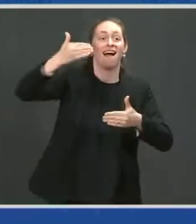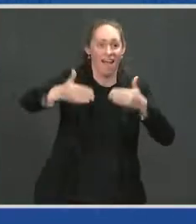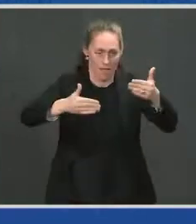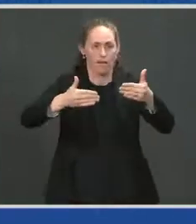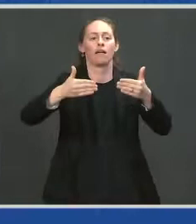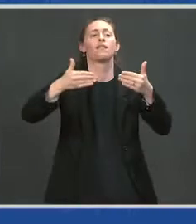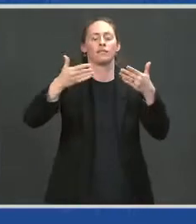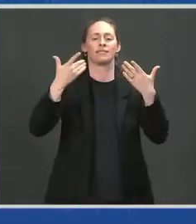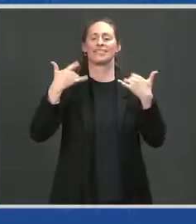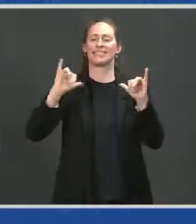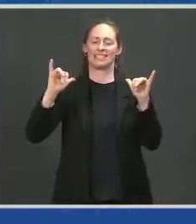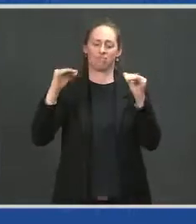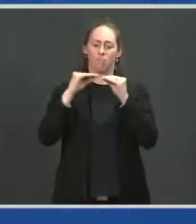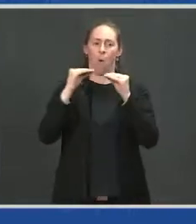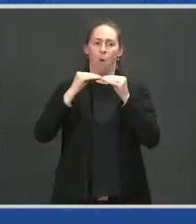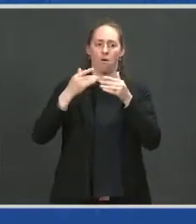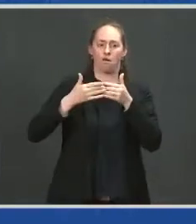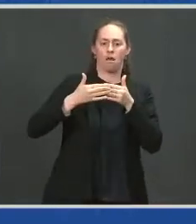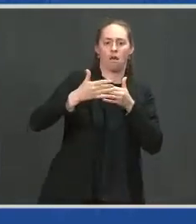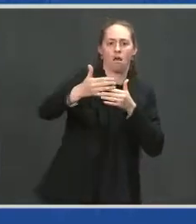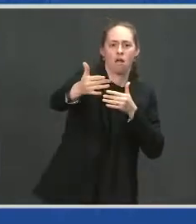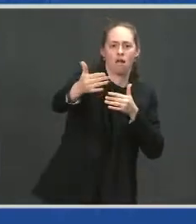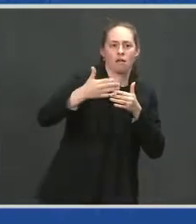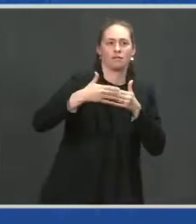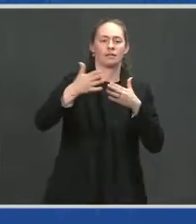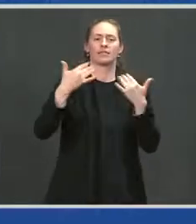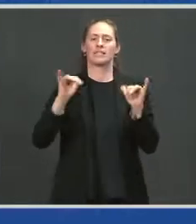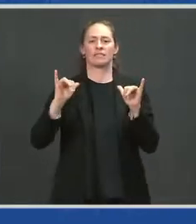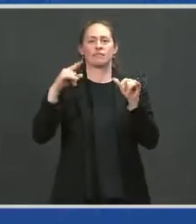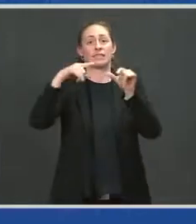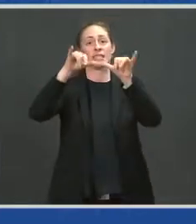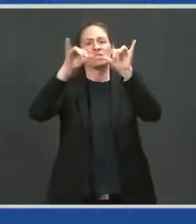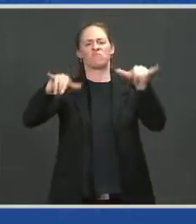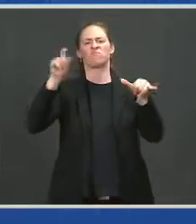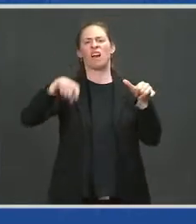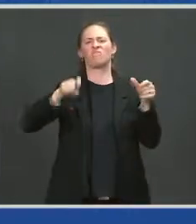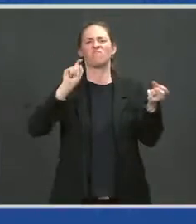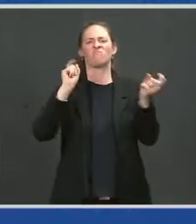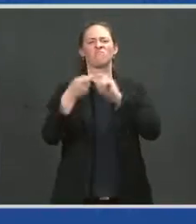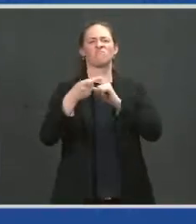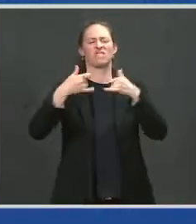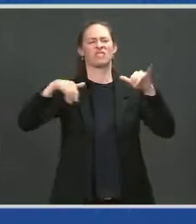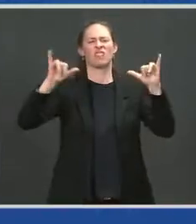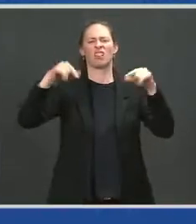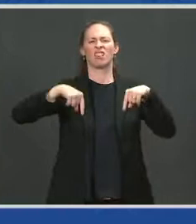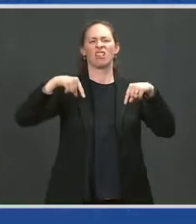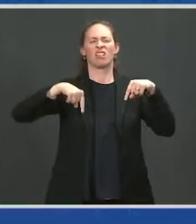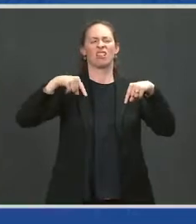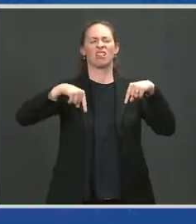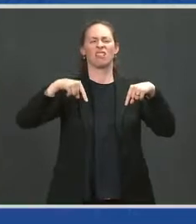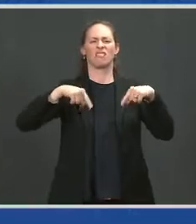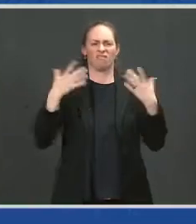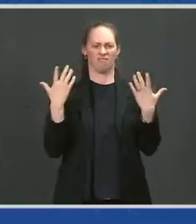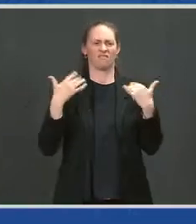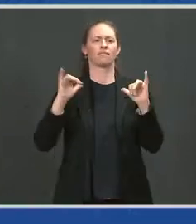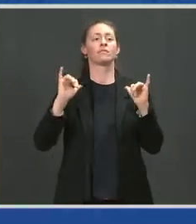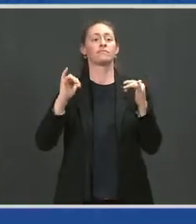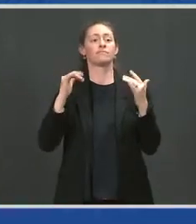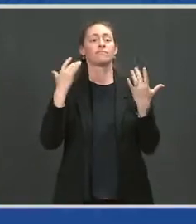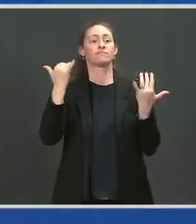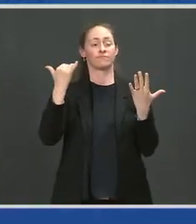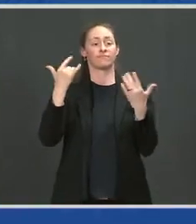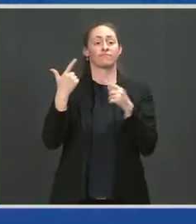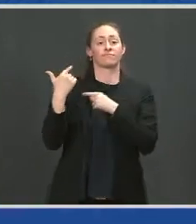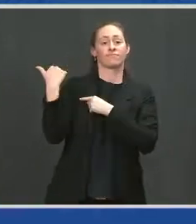still must reform the system. Last summer, together with Senator Cory Booker and